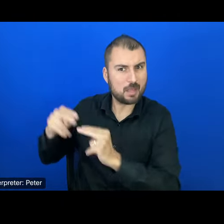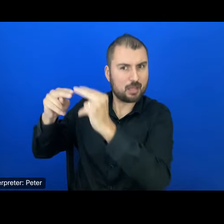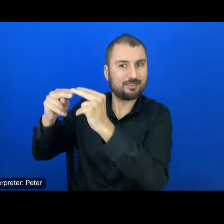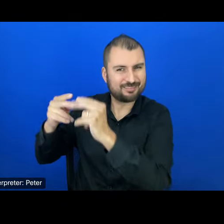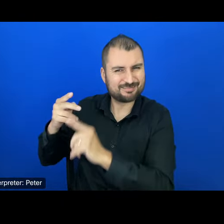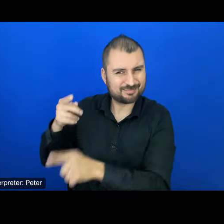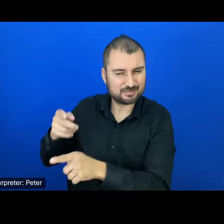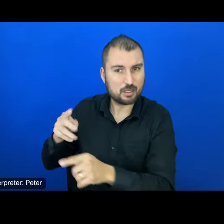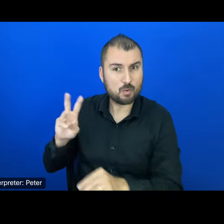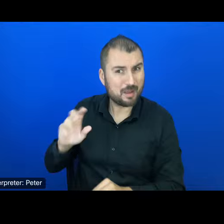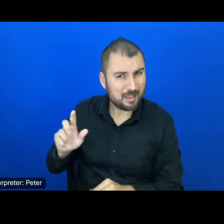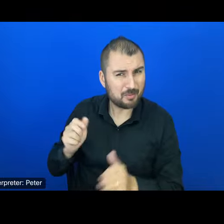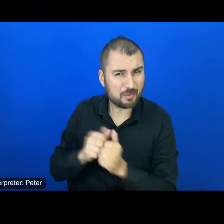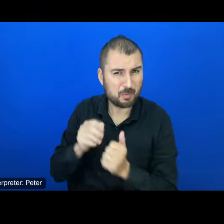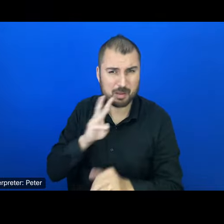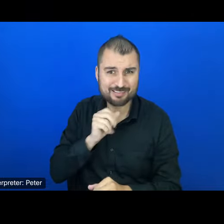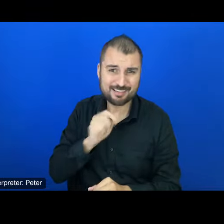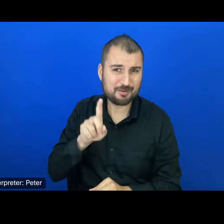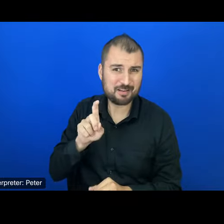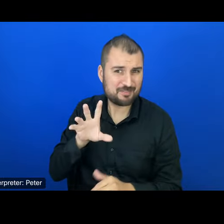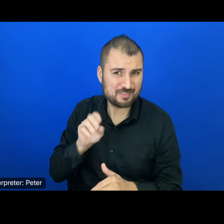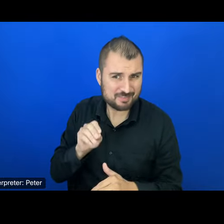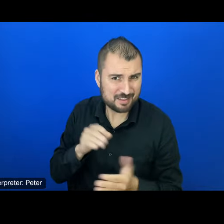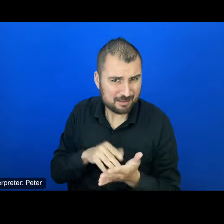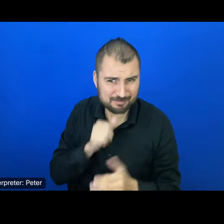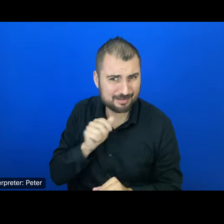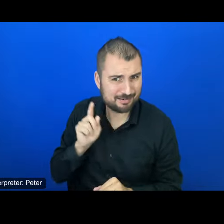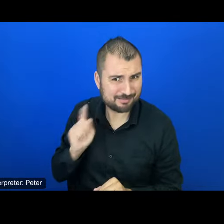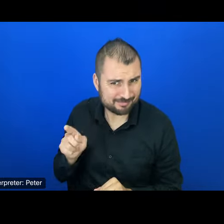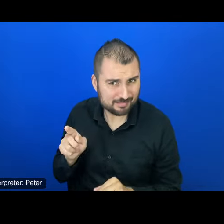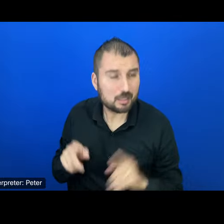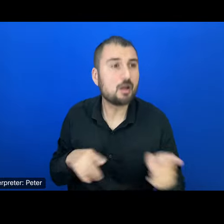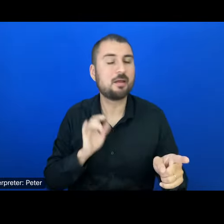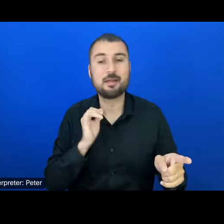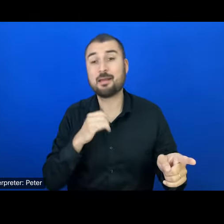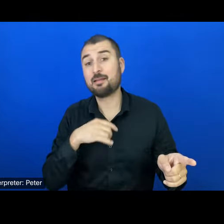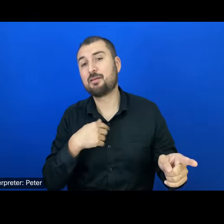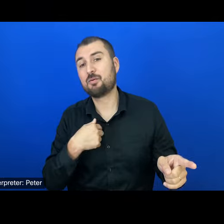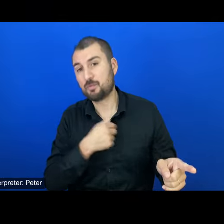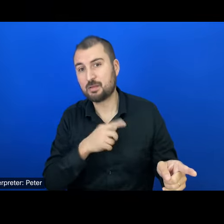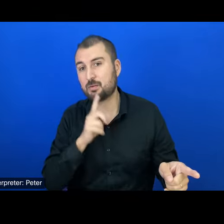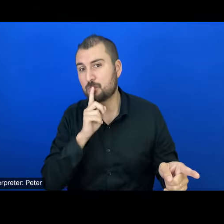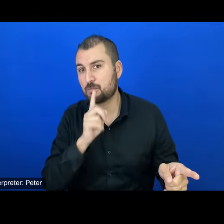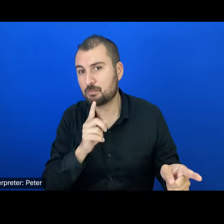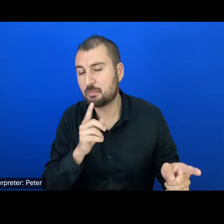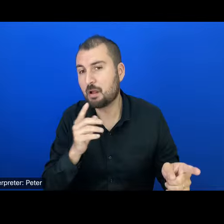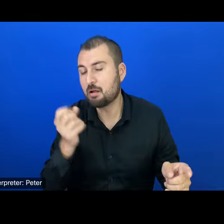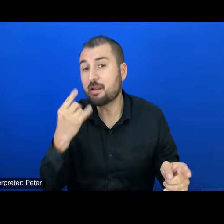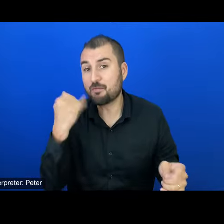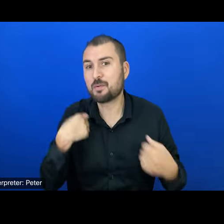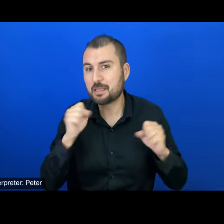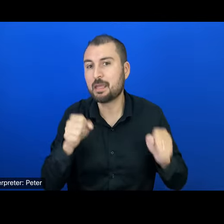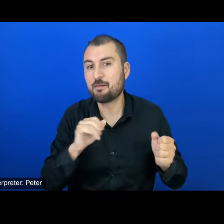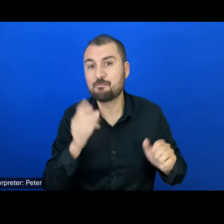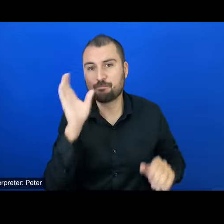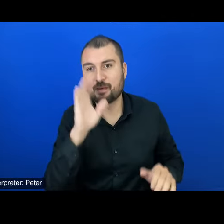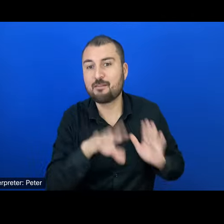we can get it cheaper, we most certainly will. That was to reconnect with rural water. And this is